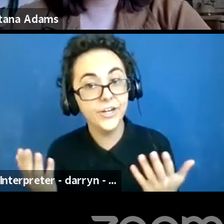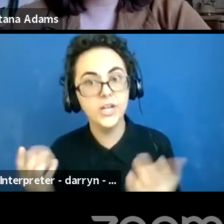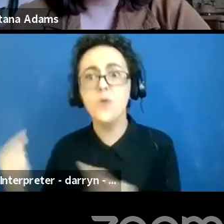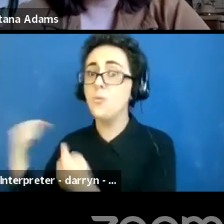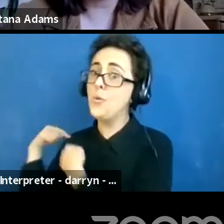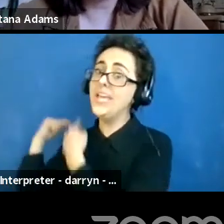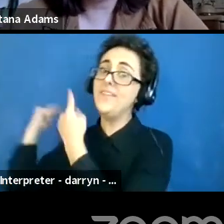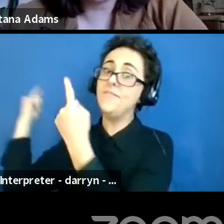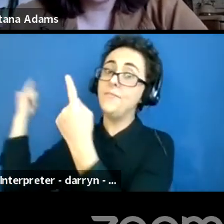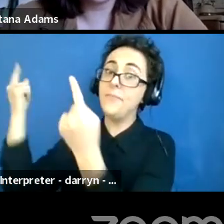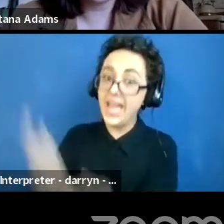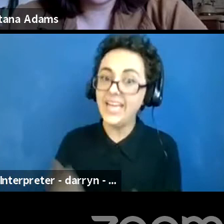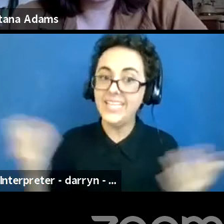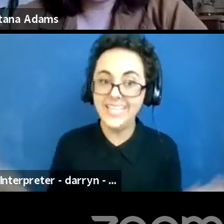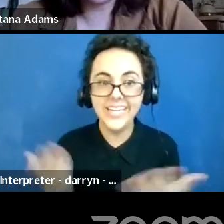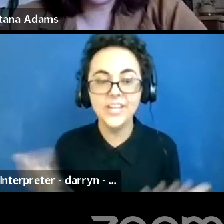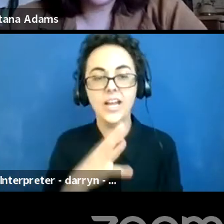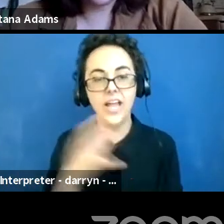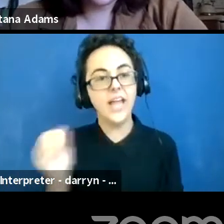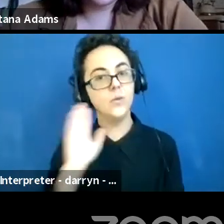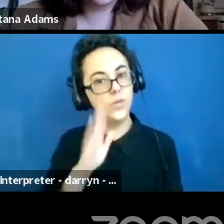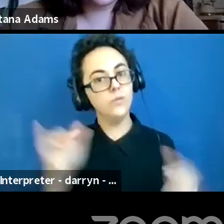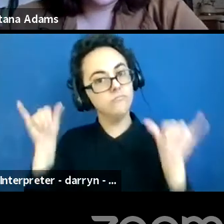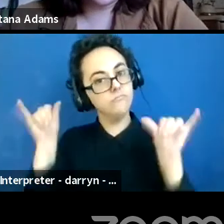listen at some point.